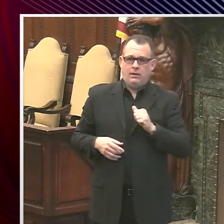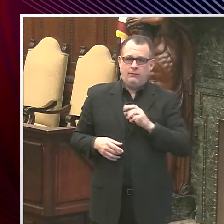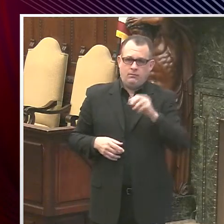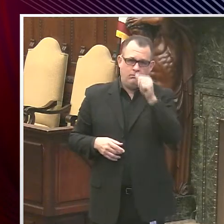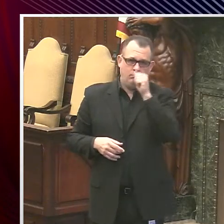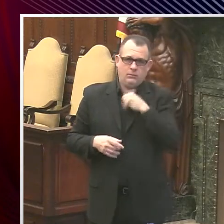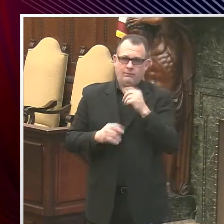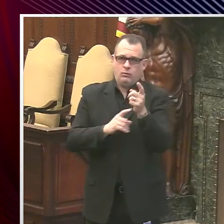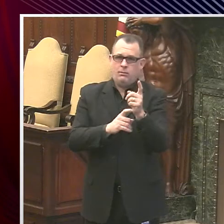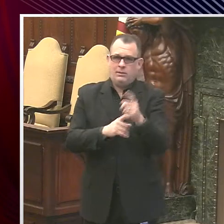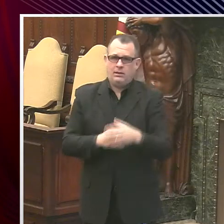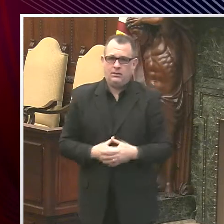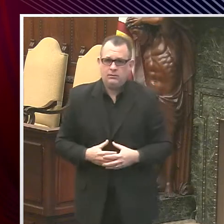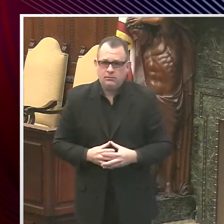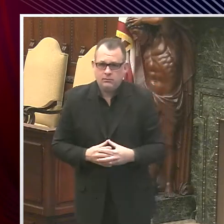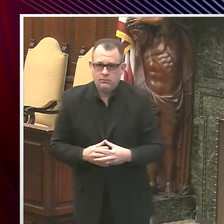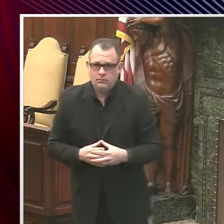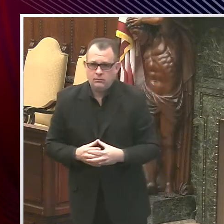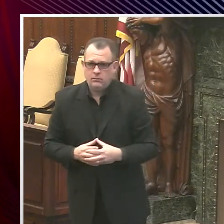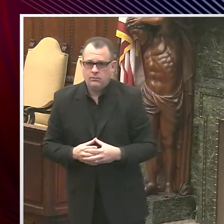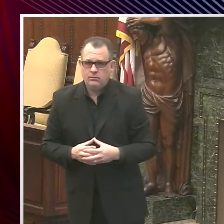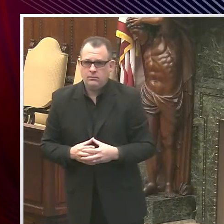second. Great, thanks, Mike.